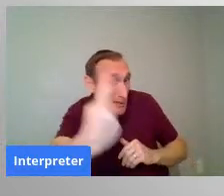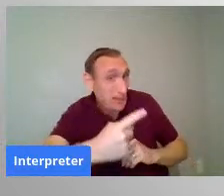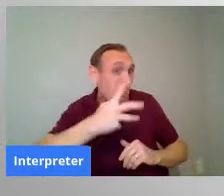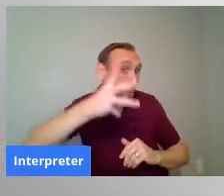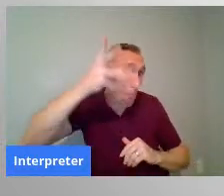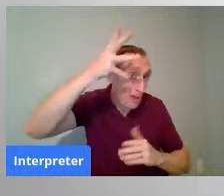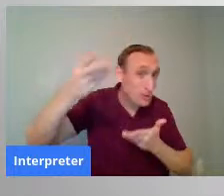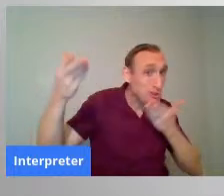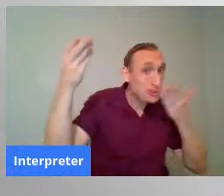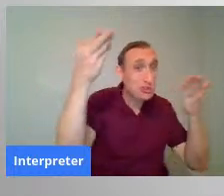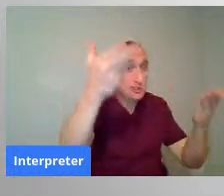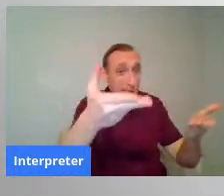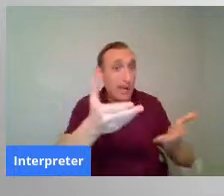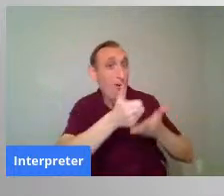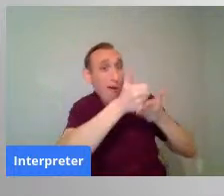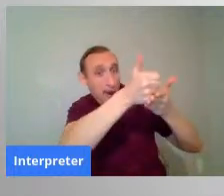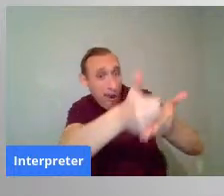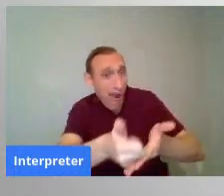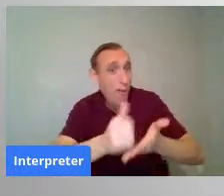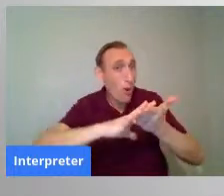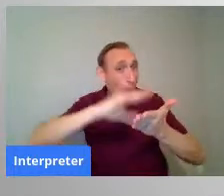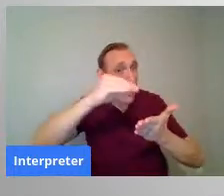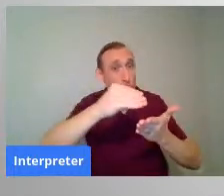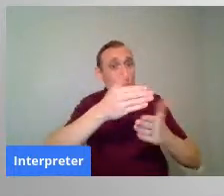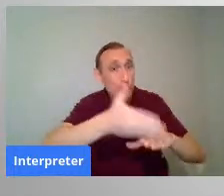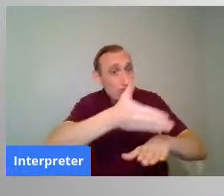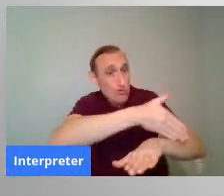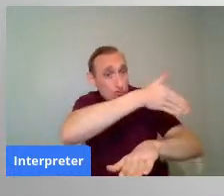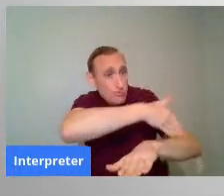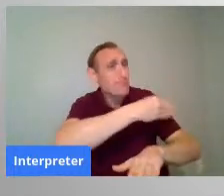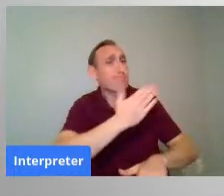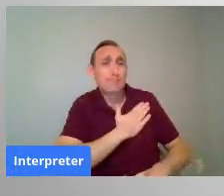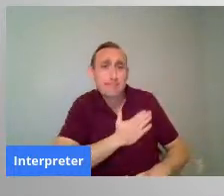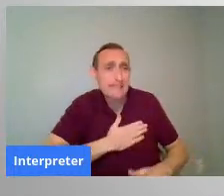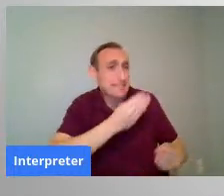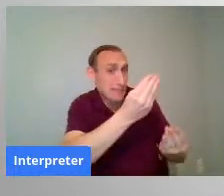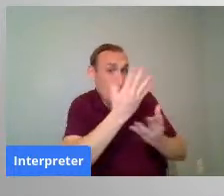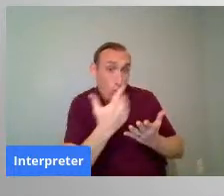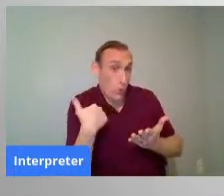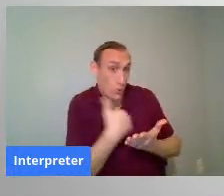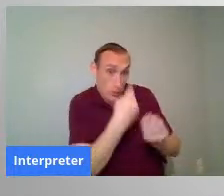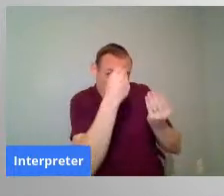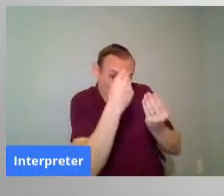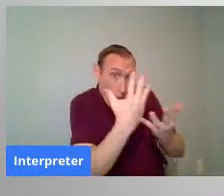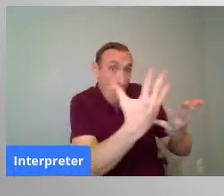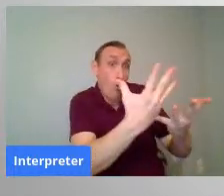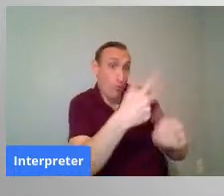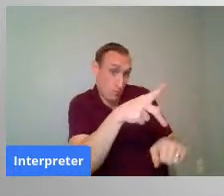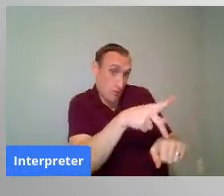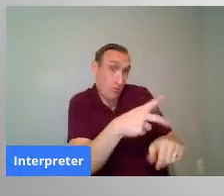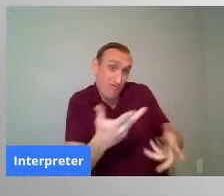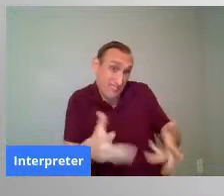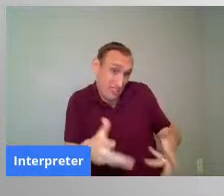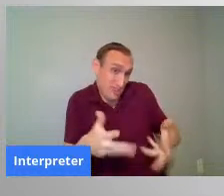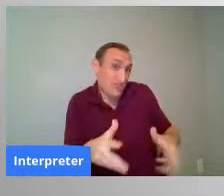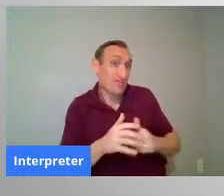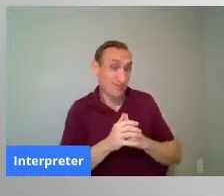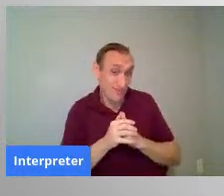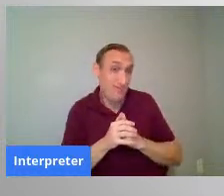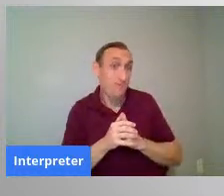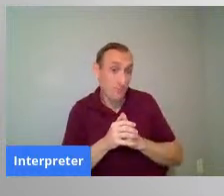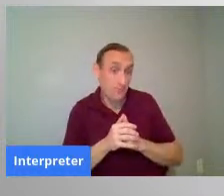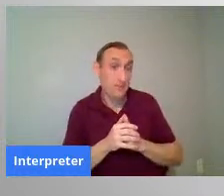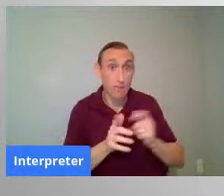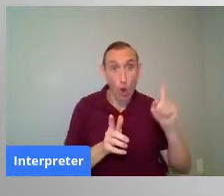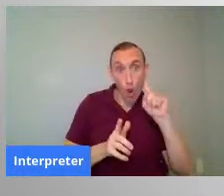parents suggest that would make the learning better, please let us know. And then, we'll share that with other principals, because if